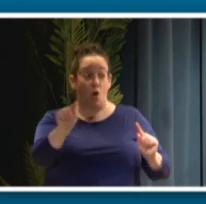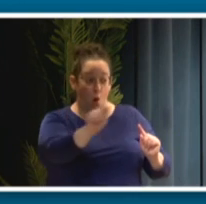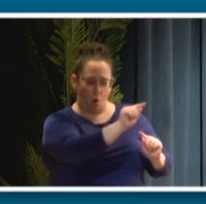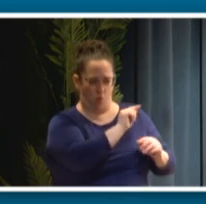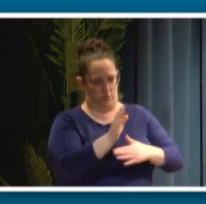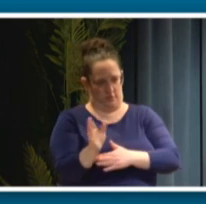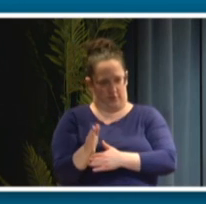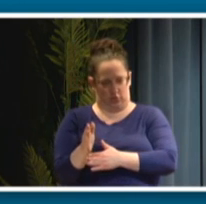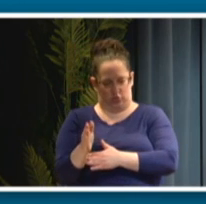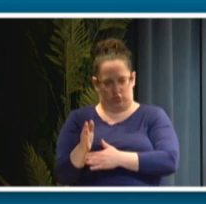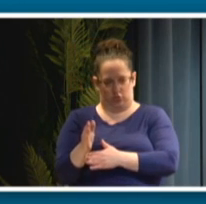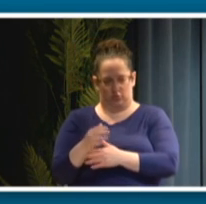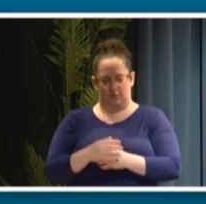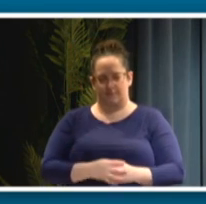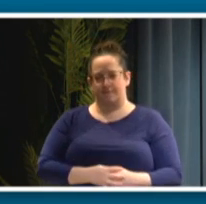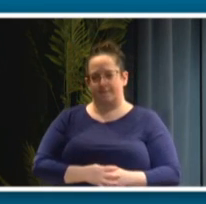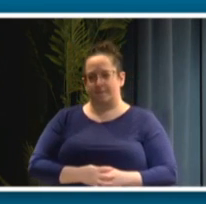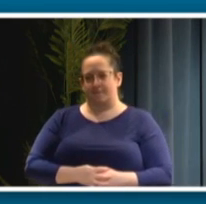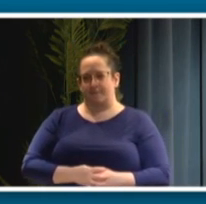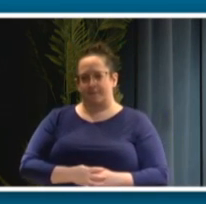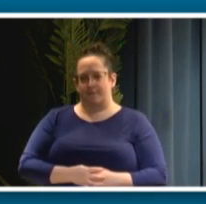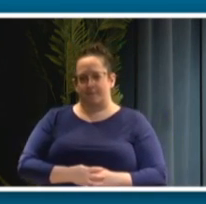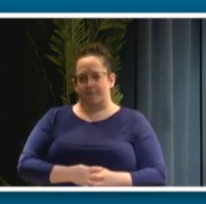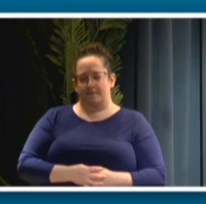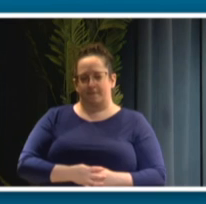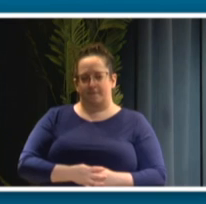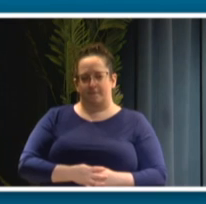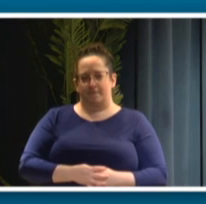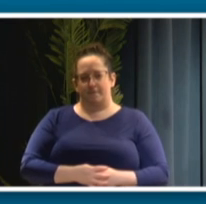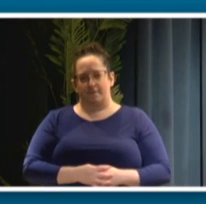for me, I'm always